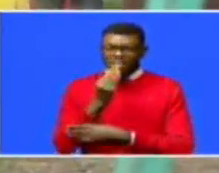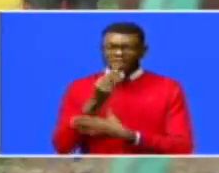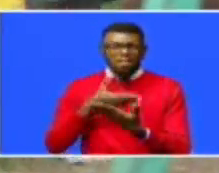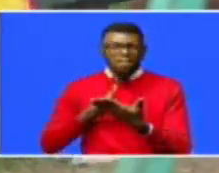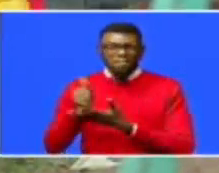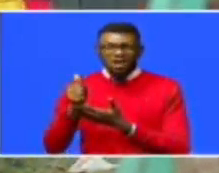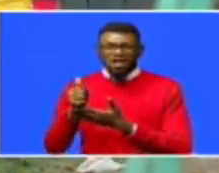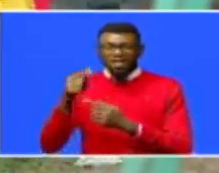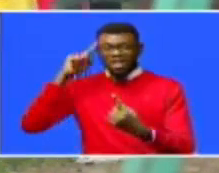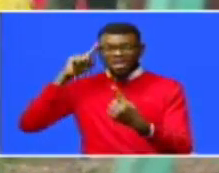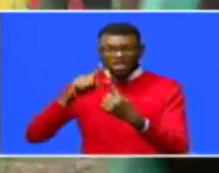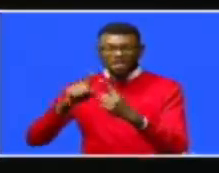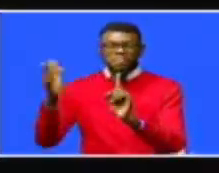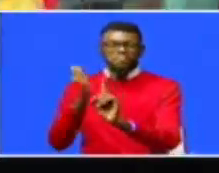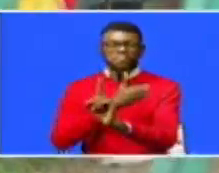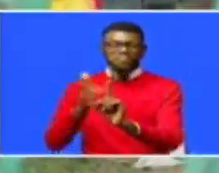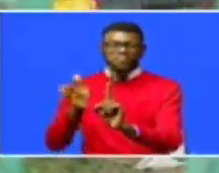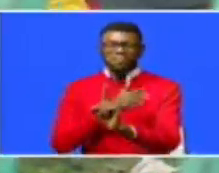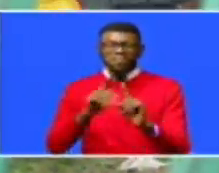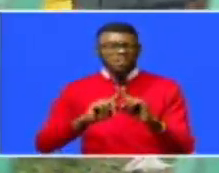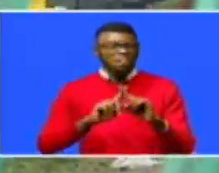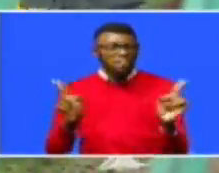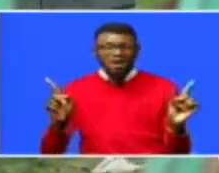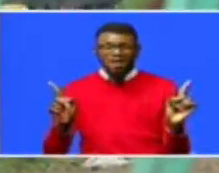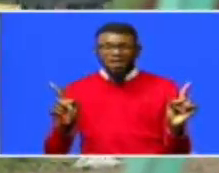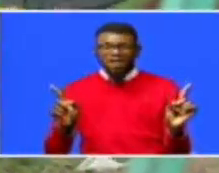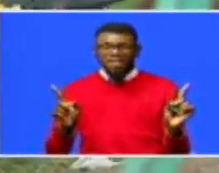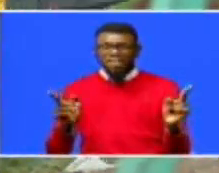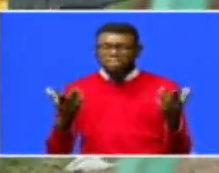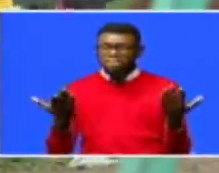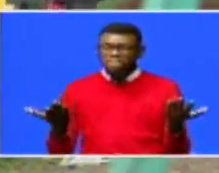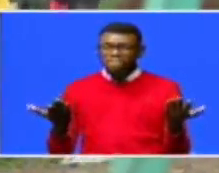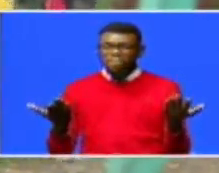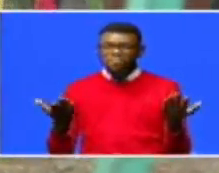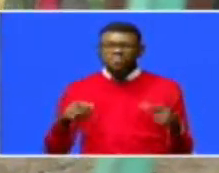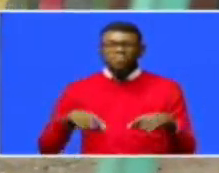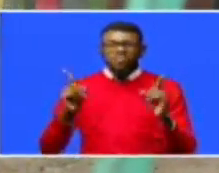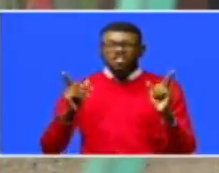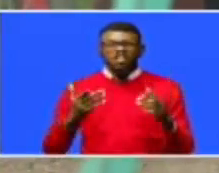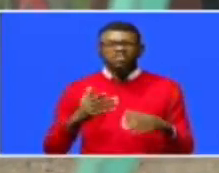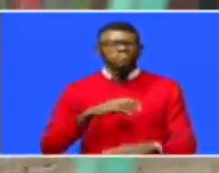to lure them. But this time, they rather brave the sweltering heat.